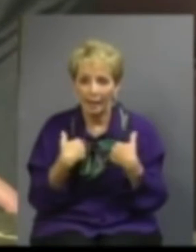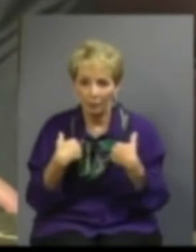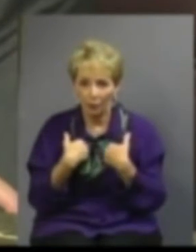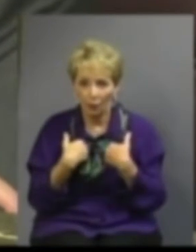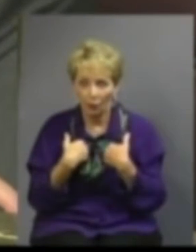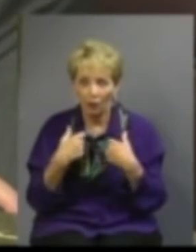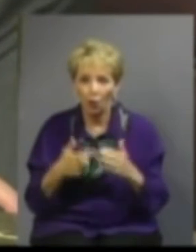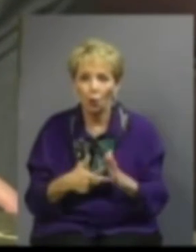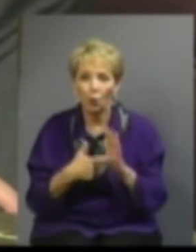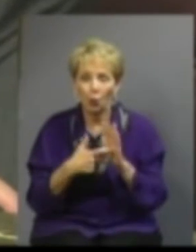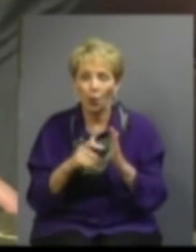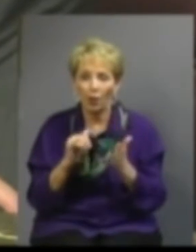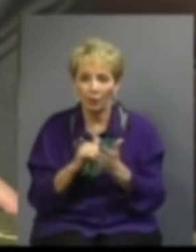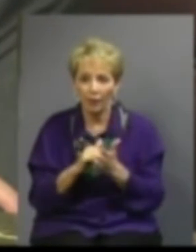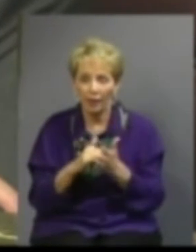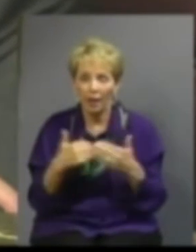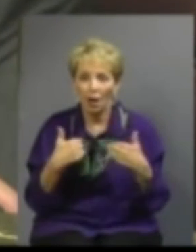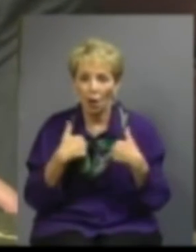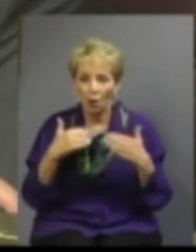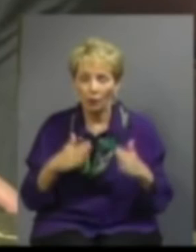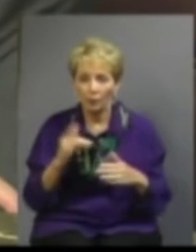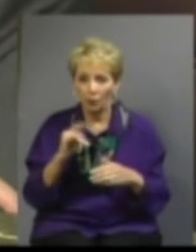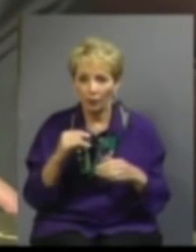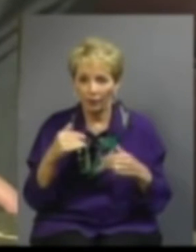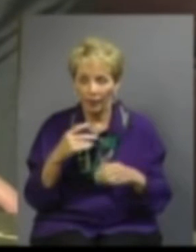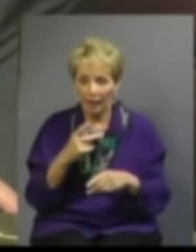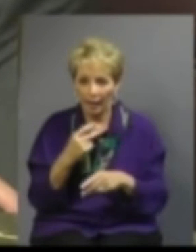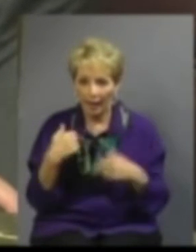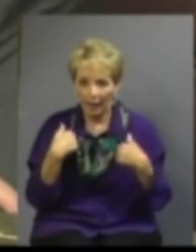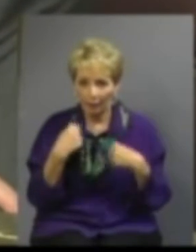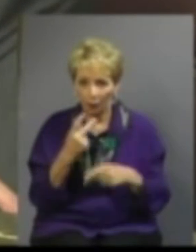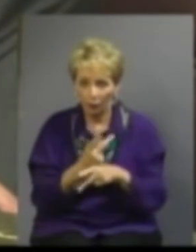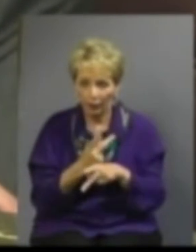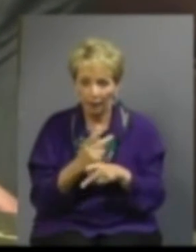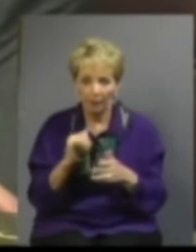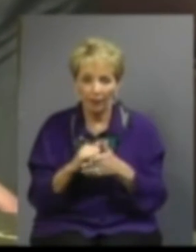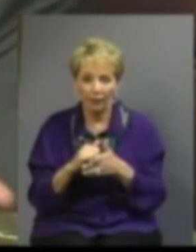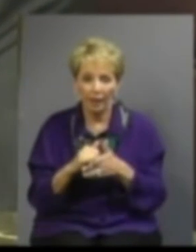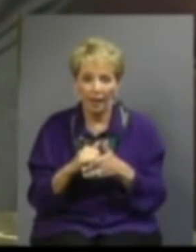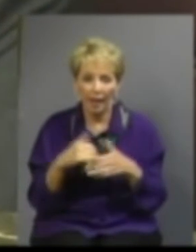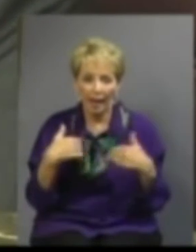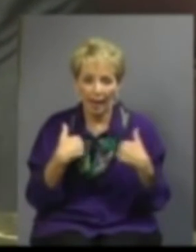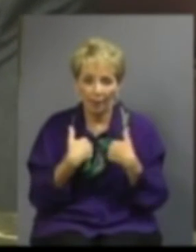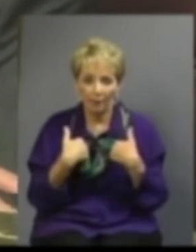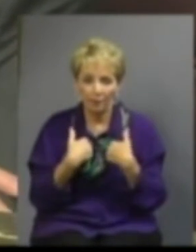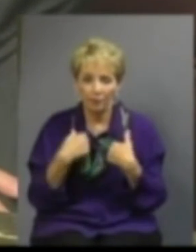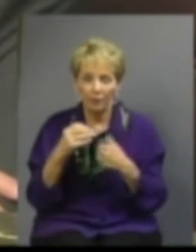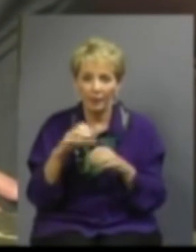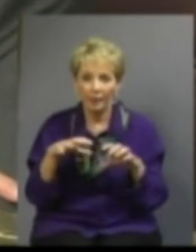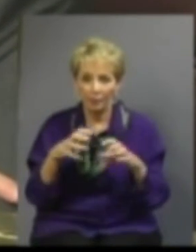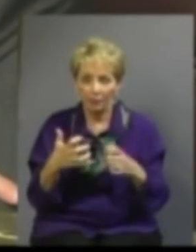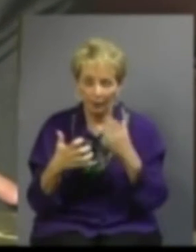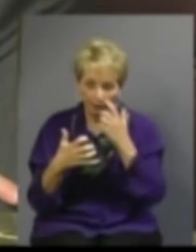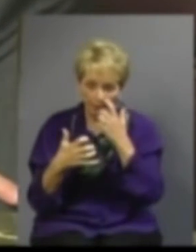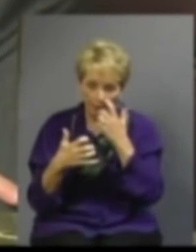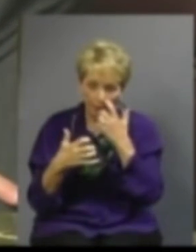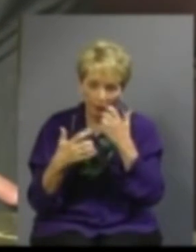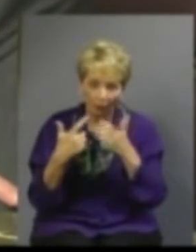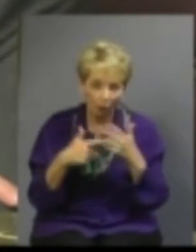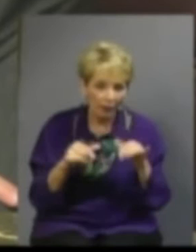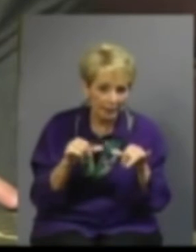would require that the owner state where the animal's kept, describe the animal, its species, its size, that sort of